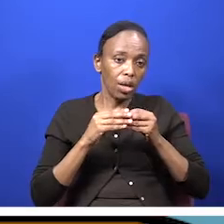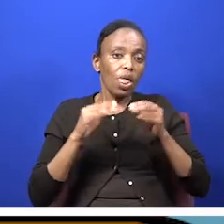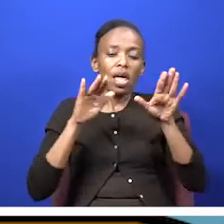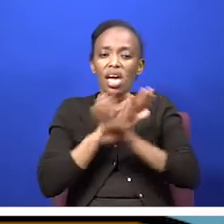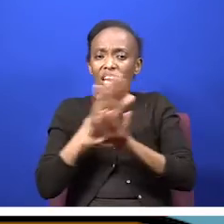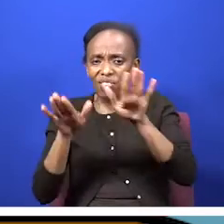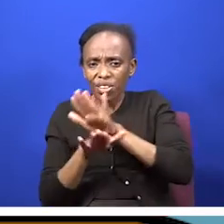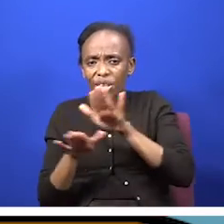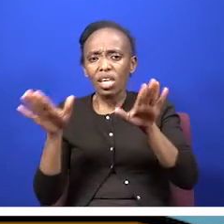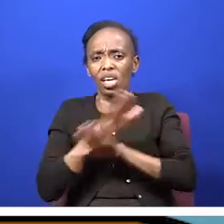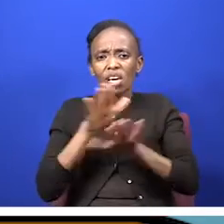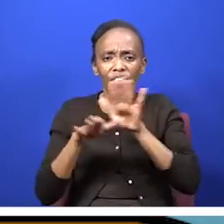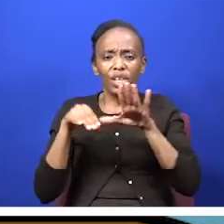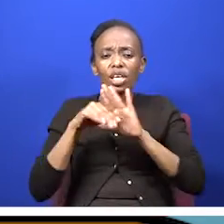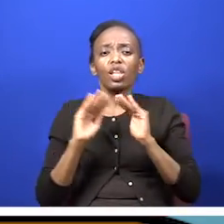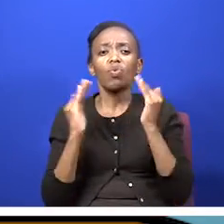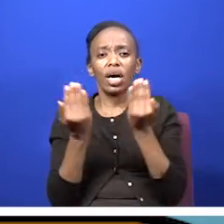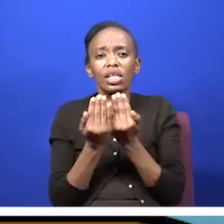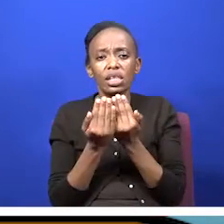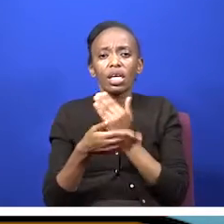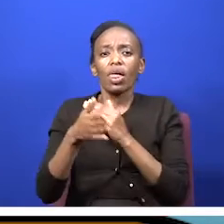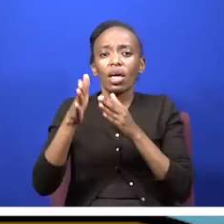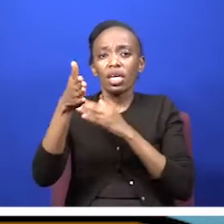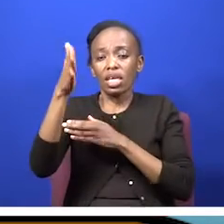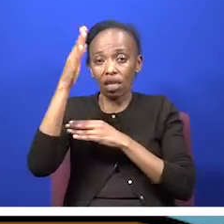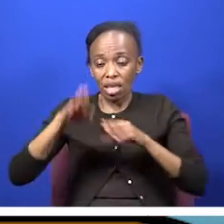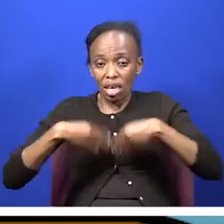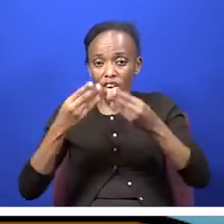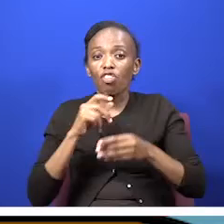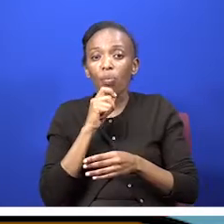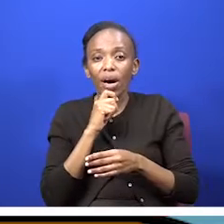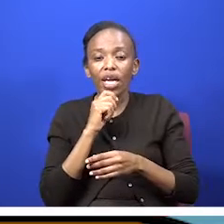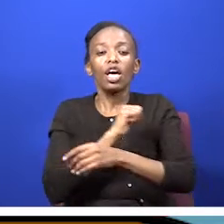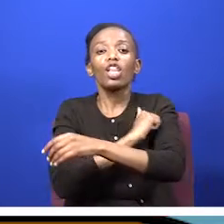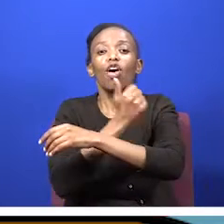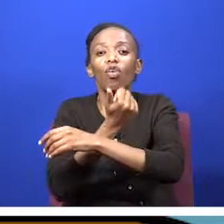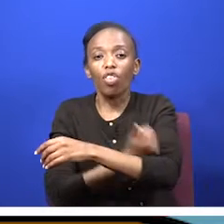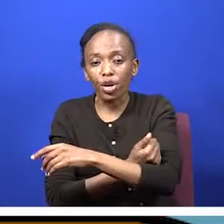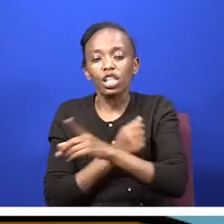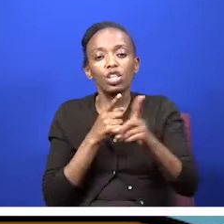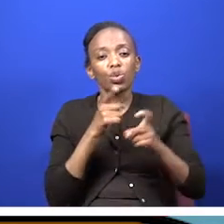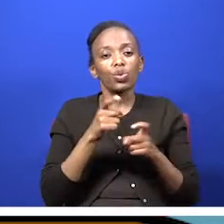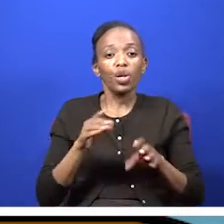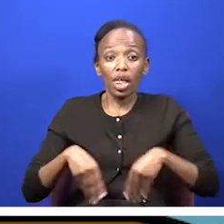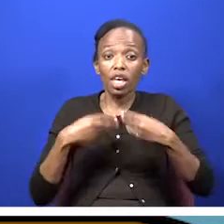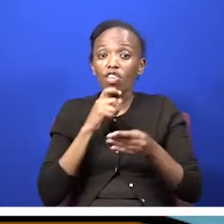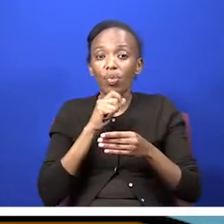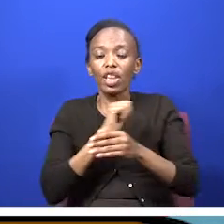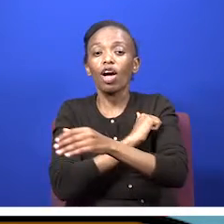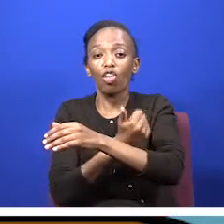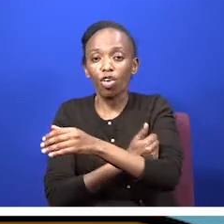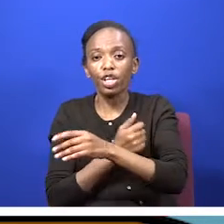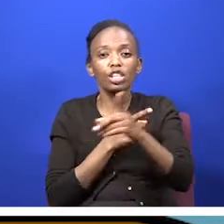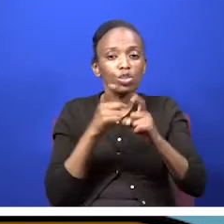created everything, everything in the world, he gave man the authority to rule. He gave